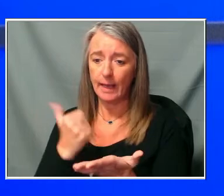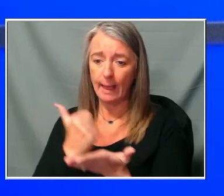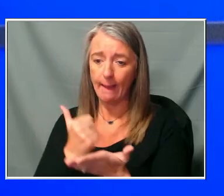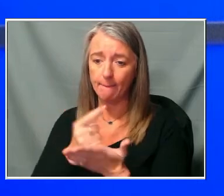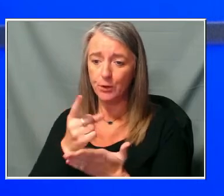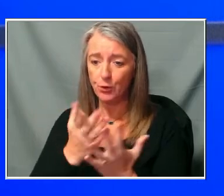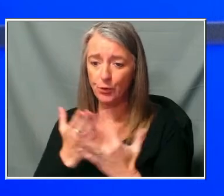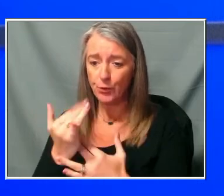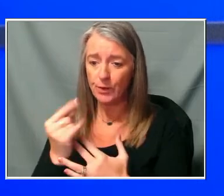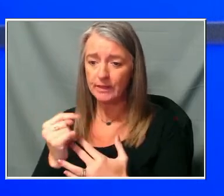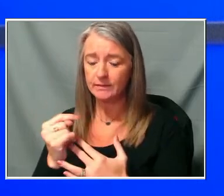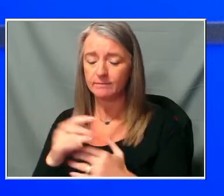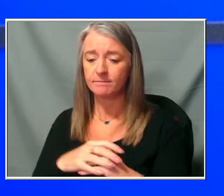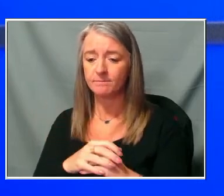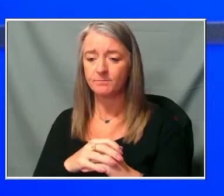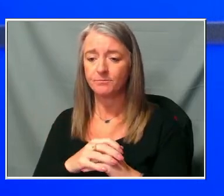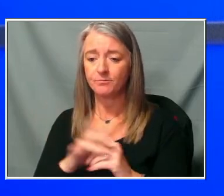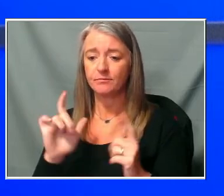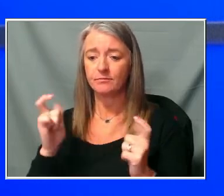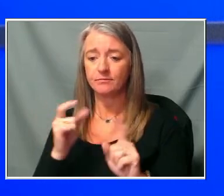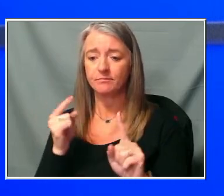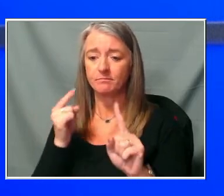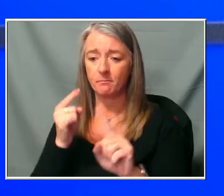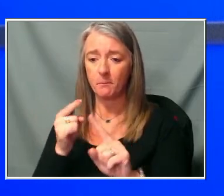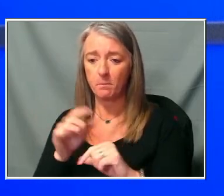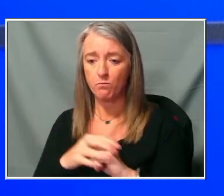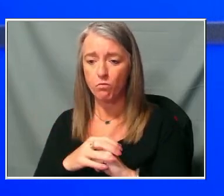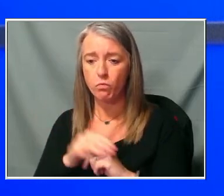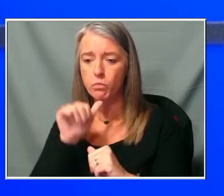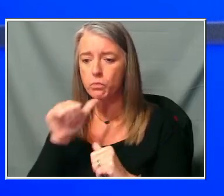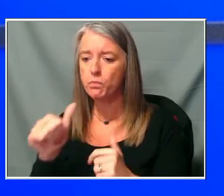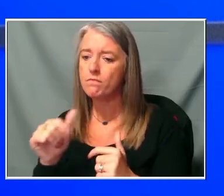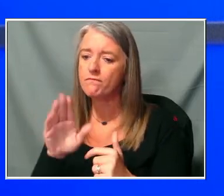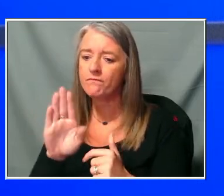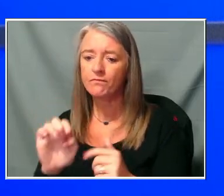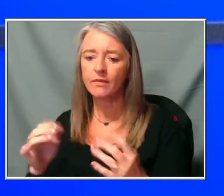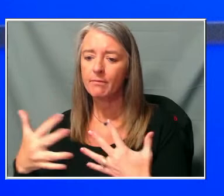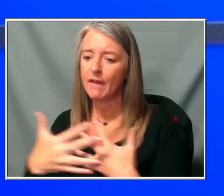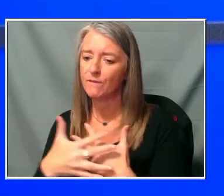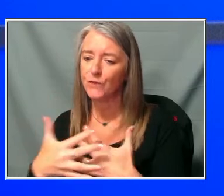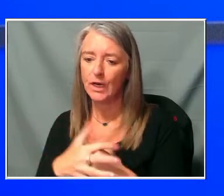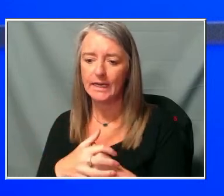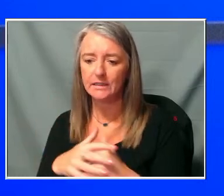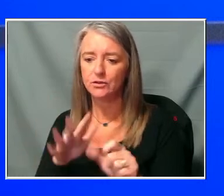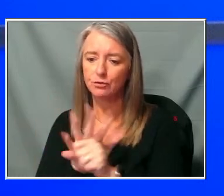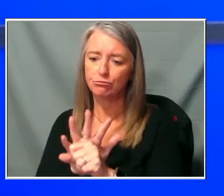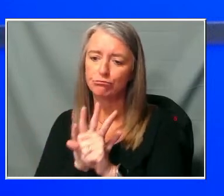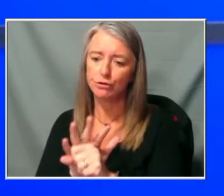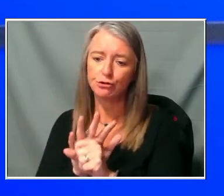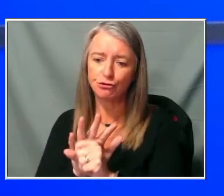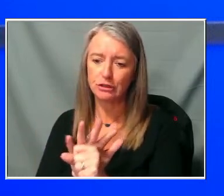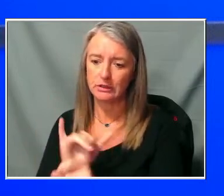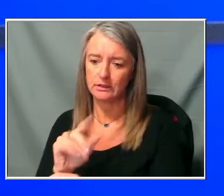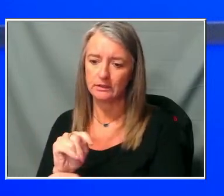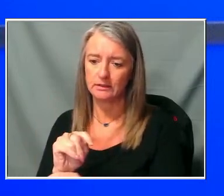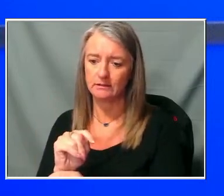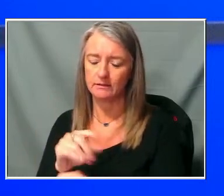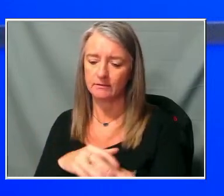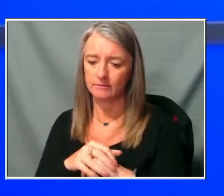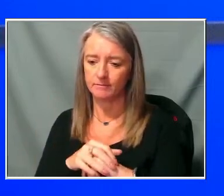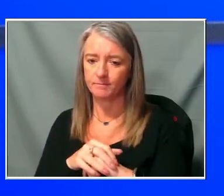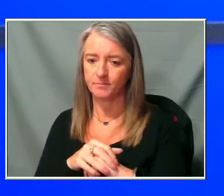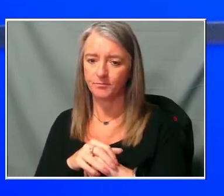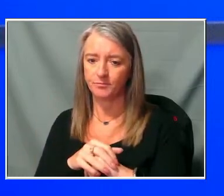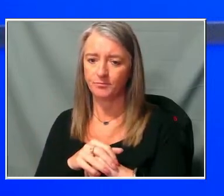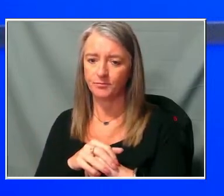think that's one big thing that I would like to point out is don't be afraid to just push the envelope and just go, you know,